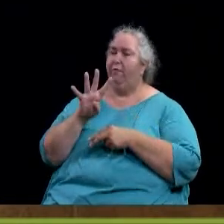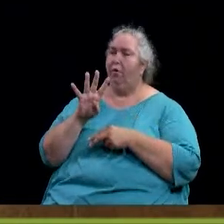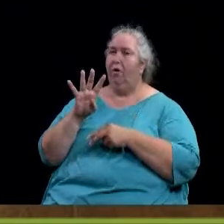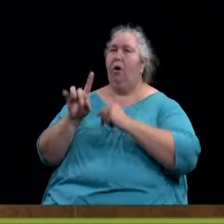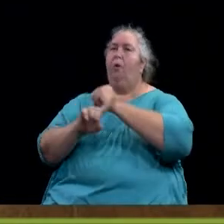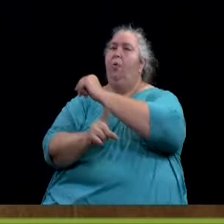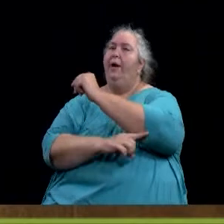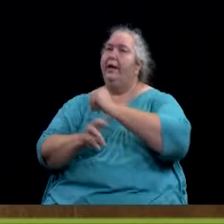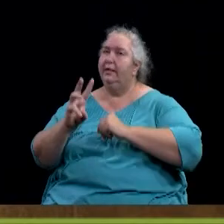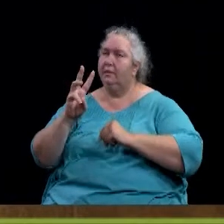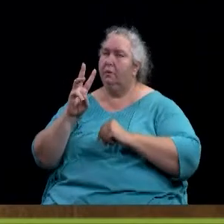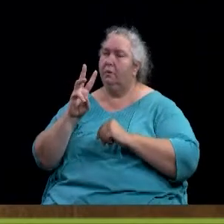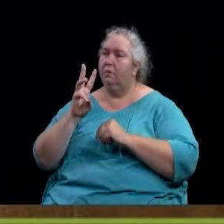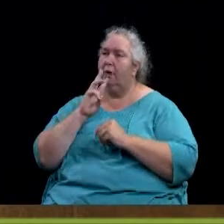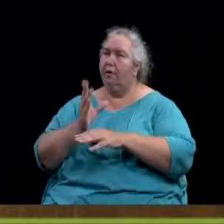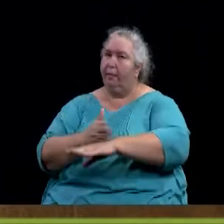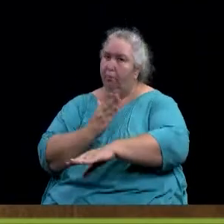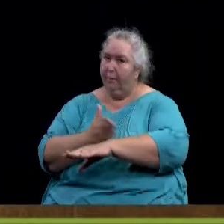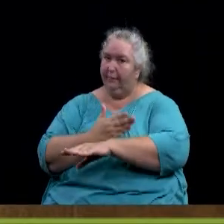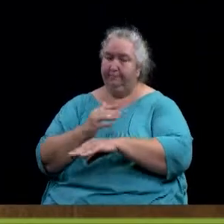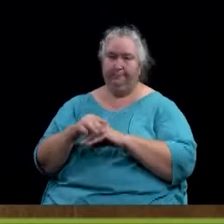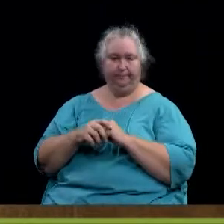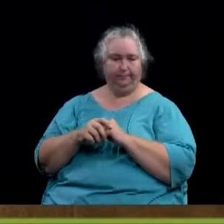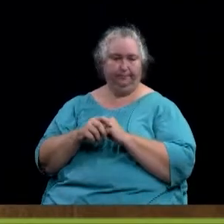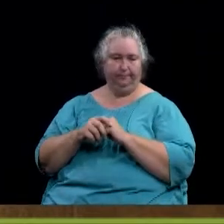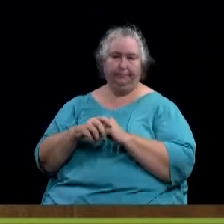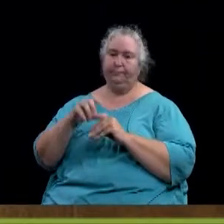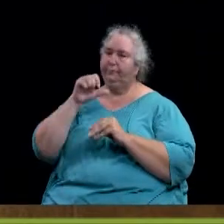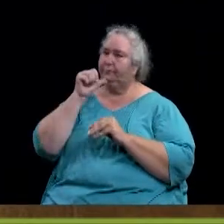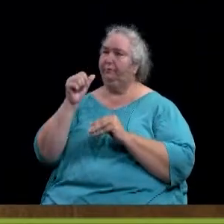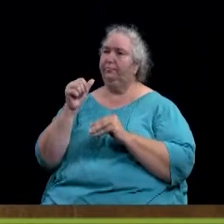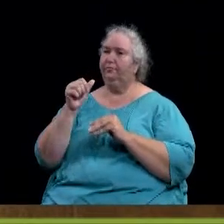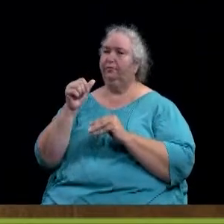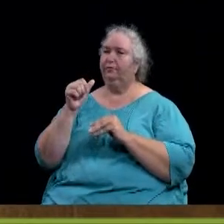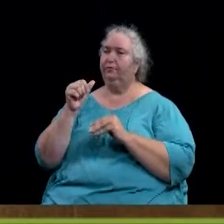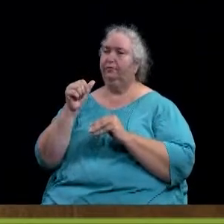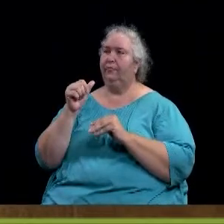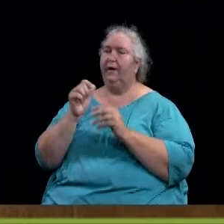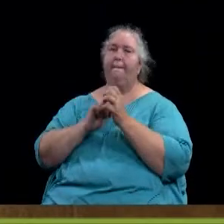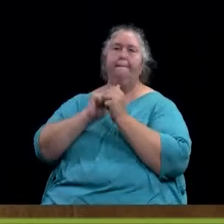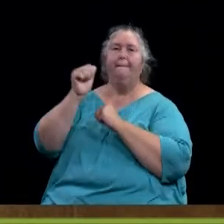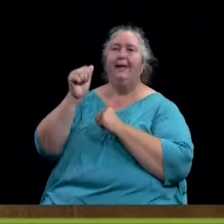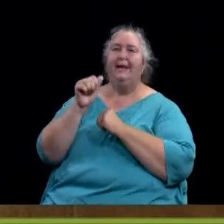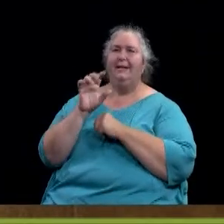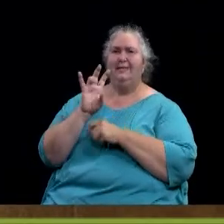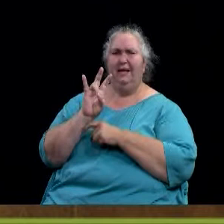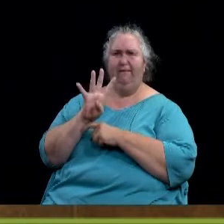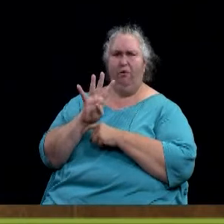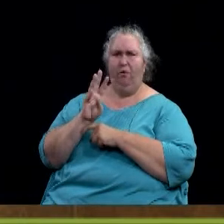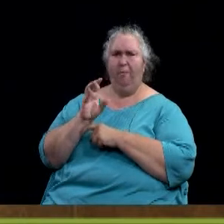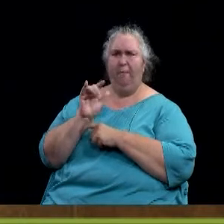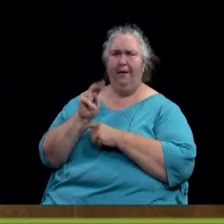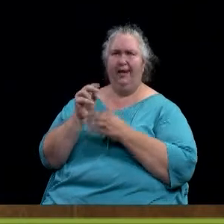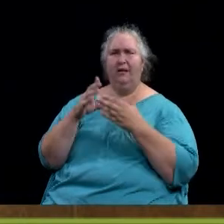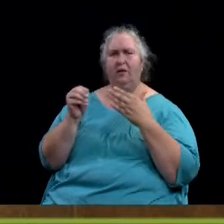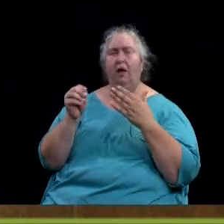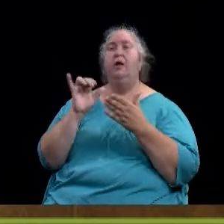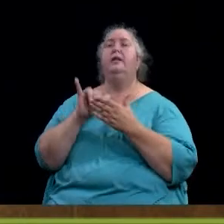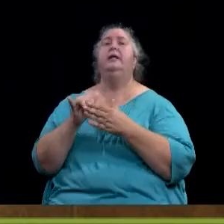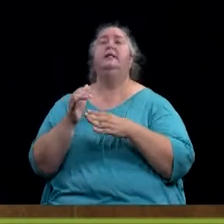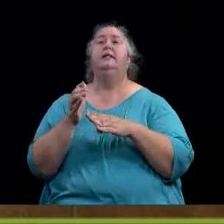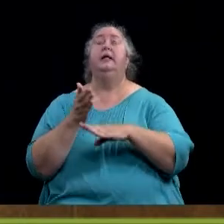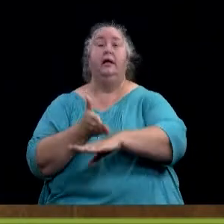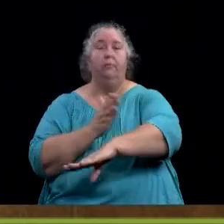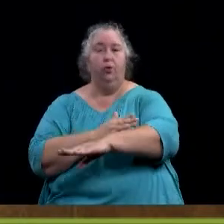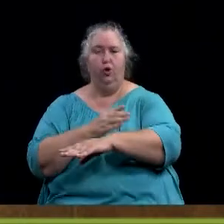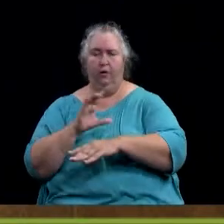not to exceed $7.4 million. This work improves both the Church Road and Cloyce Creek lift stations and force